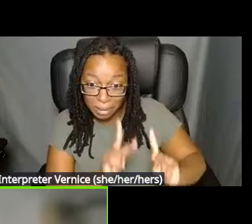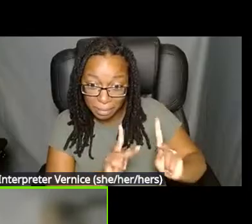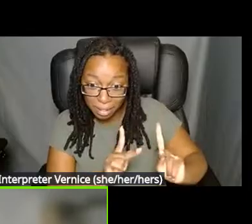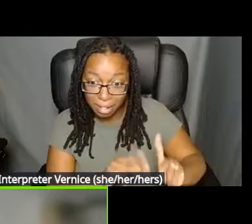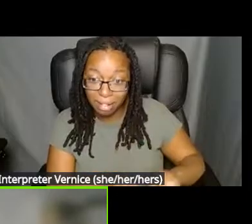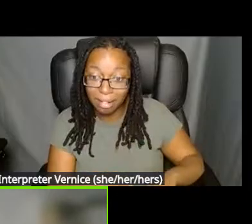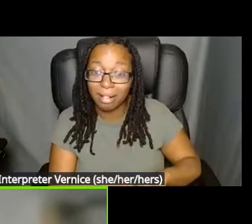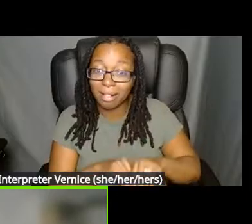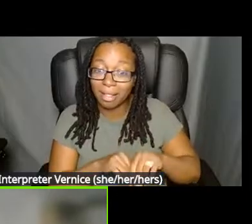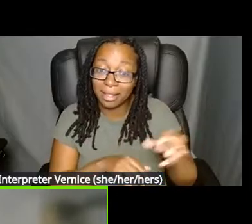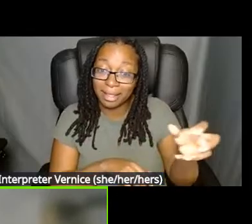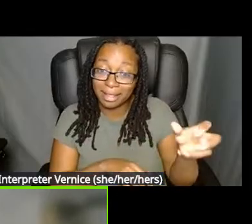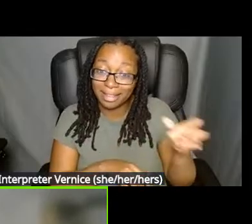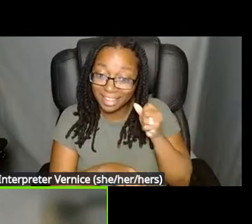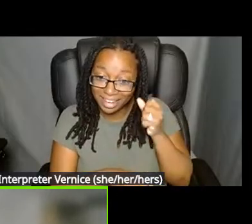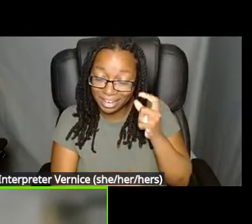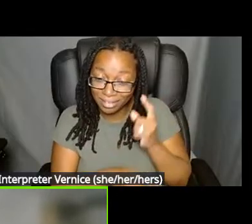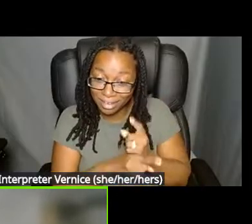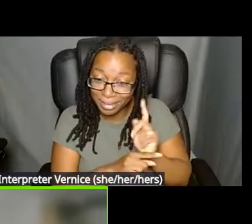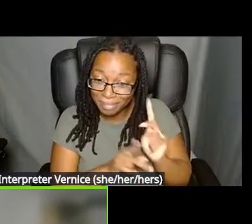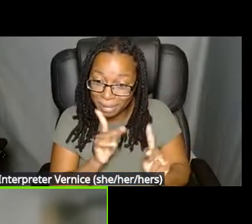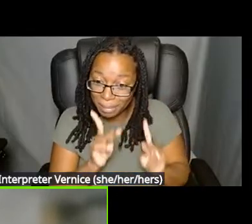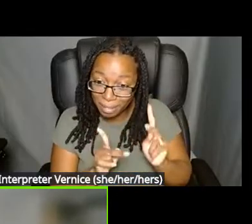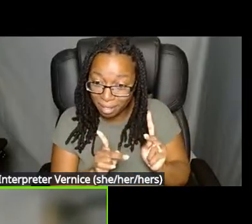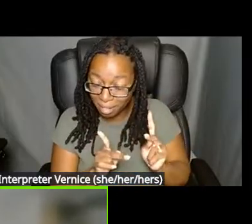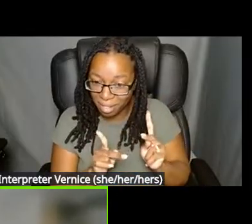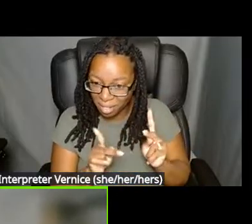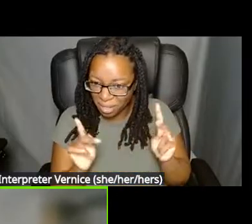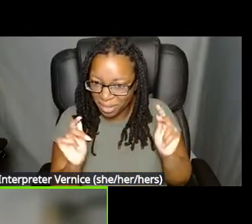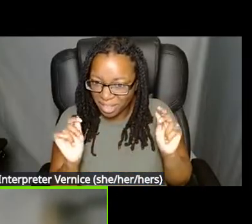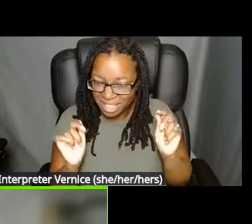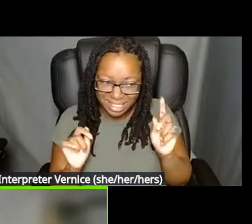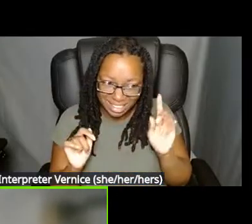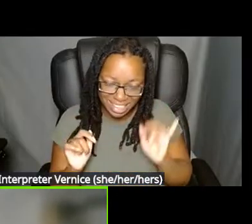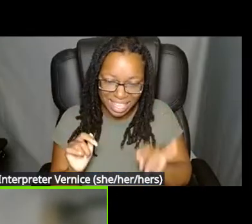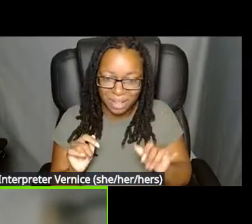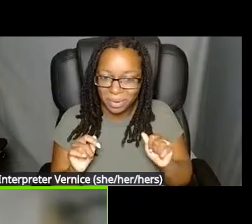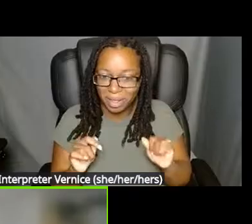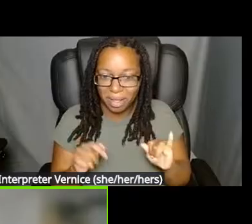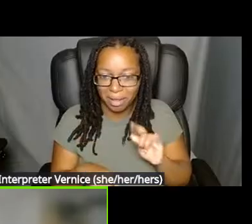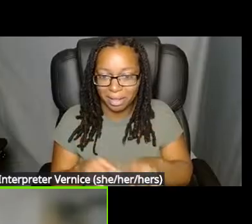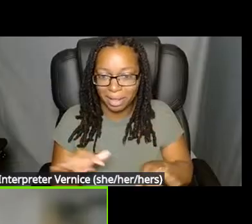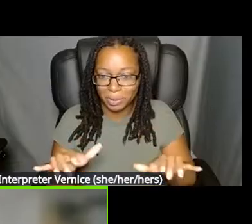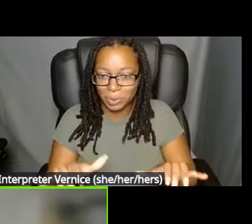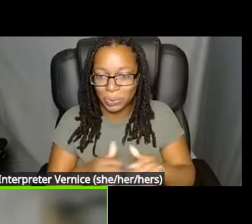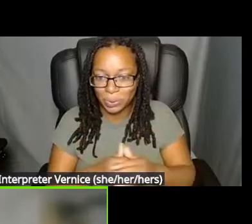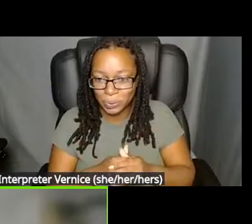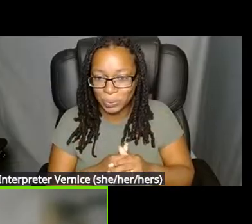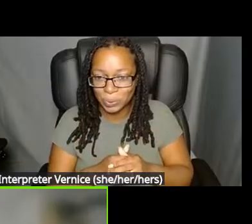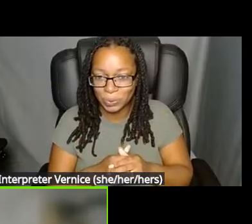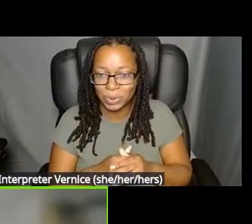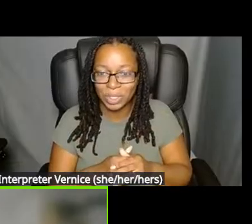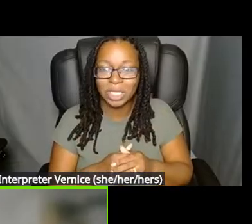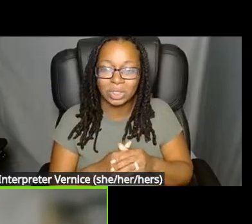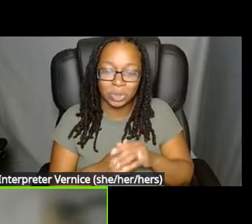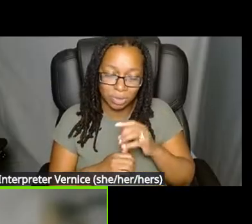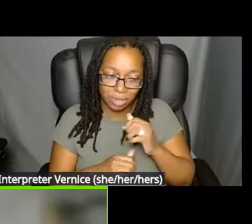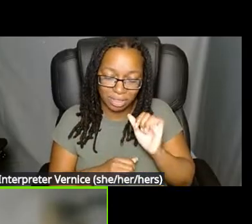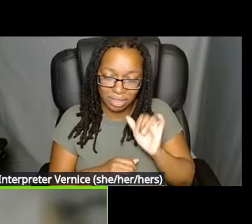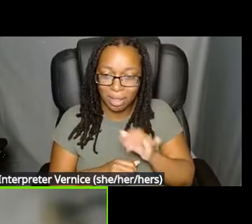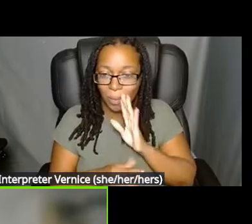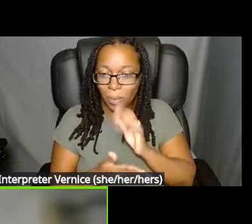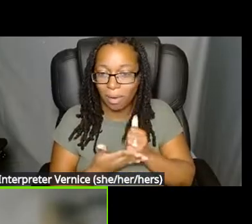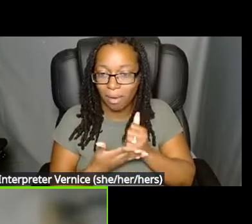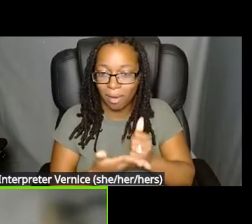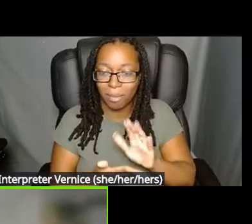someone who can do it for you and like raise up your profile name. That is like one thing. That is like a skill set in its own to find the right people to do that for you. And then